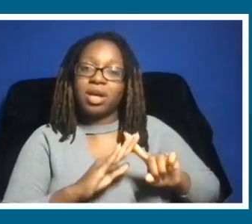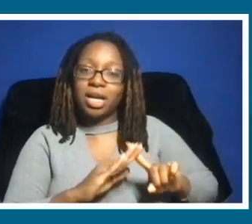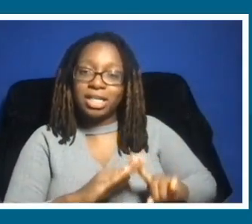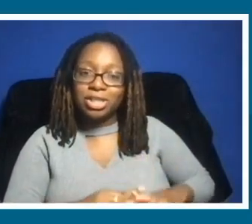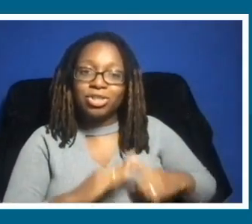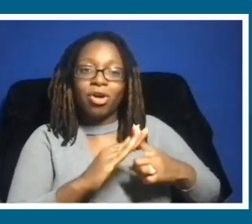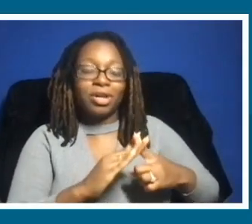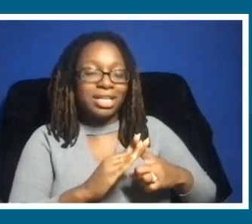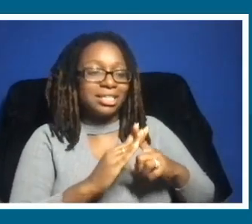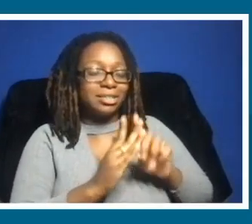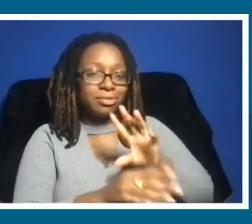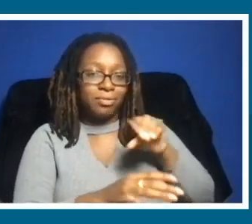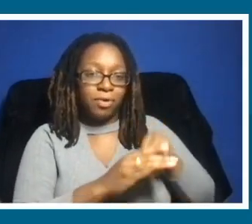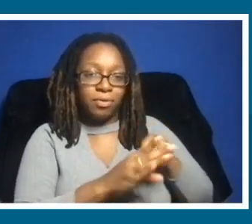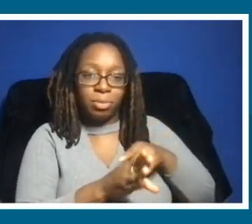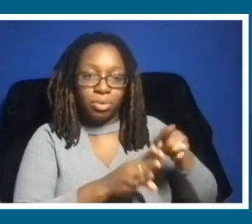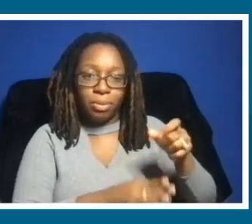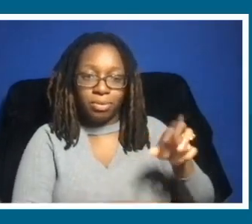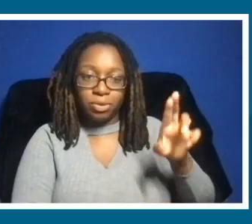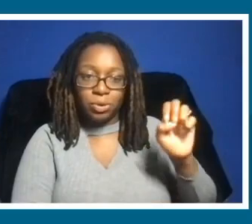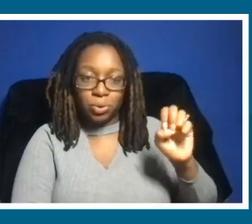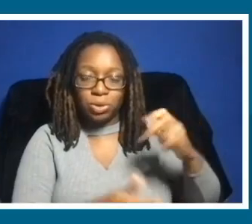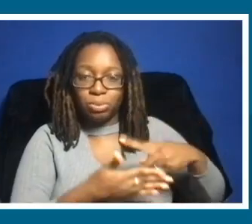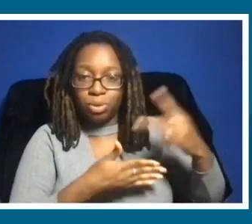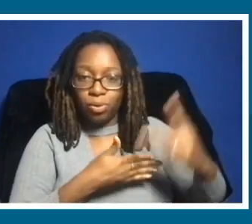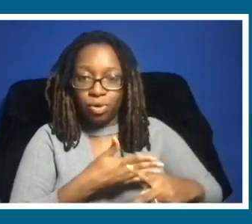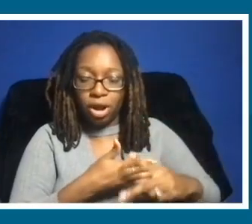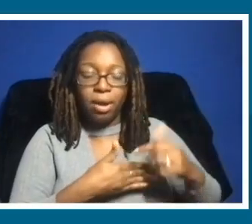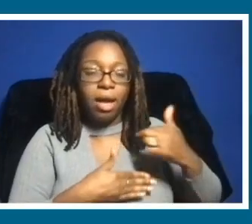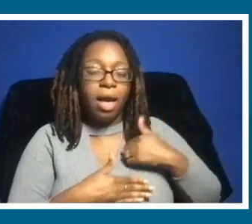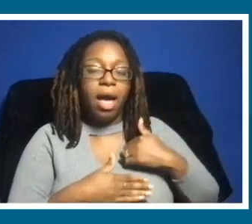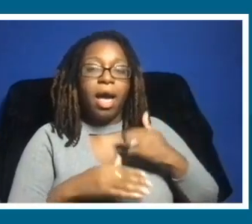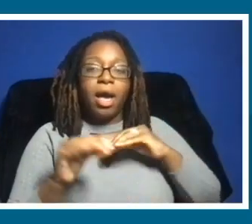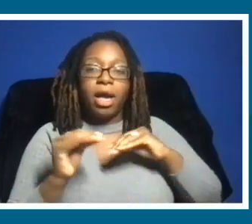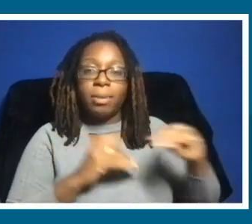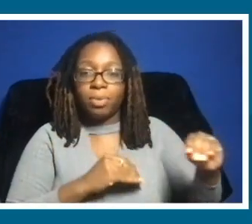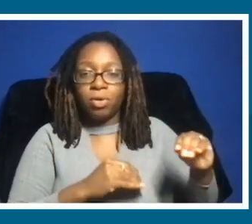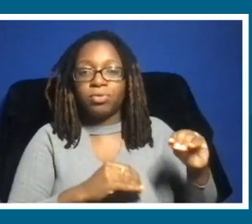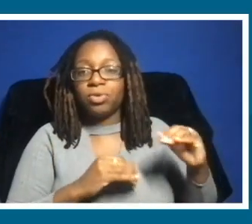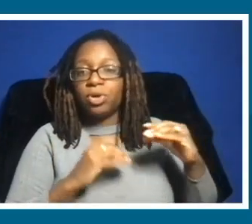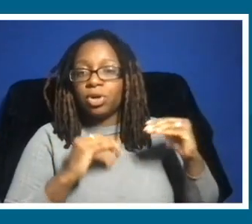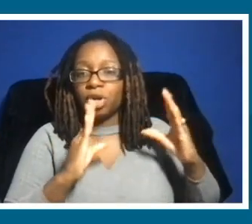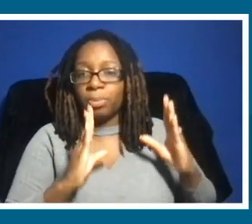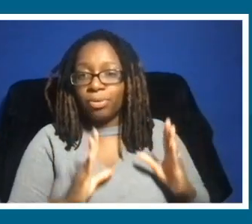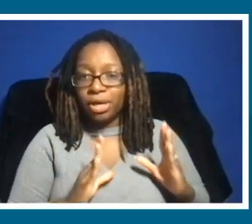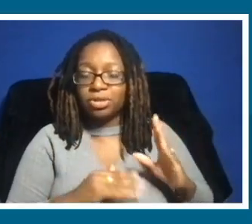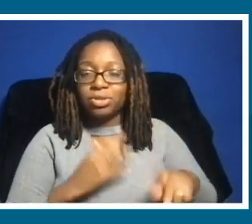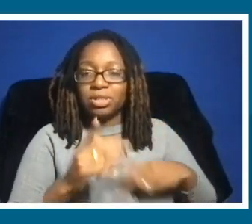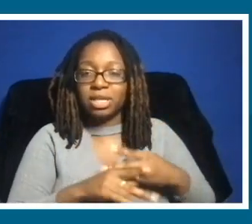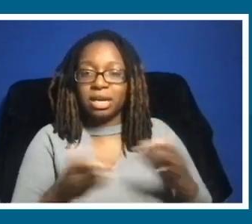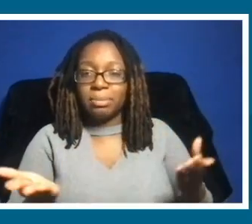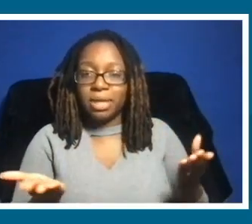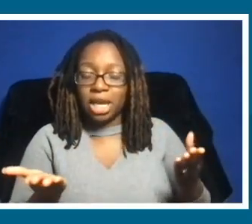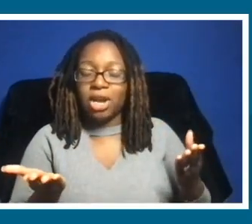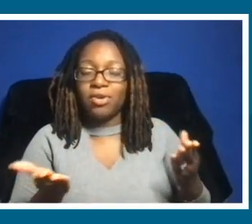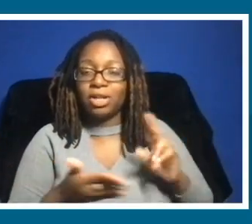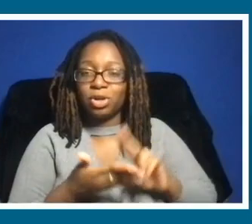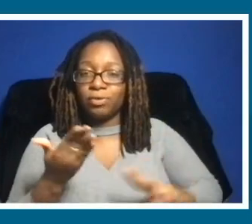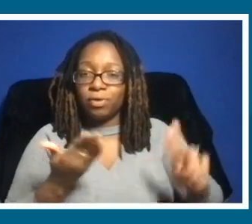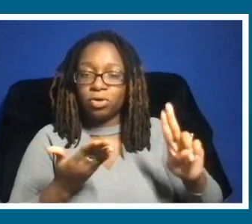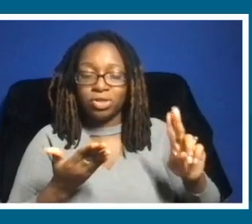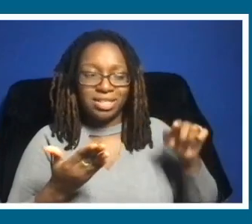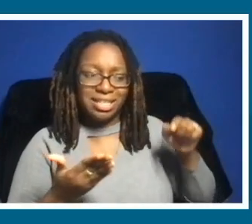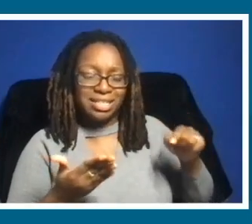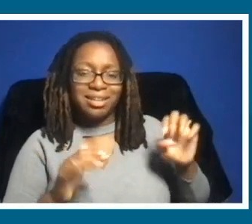source program and moved to the professorship here at Mars Hill, we're an elementary school program. And so seeing